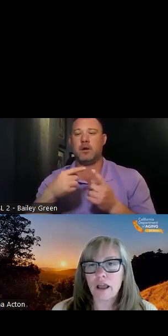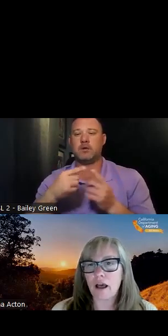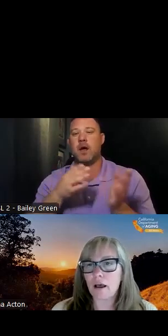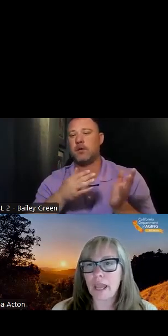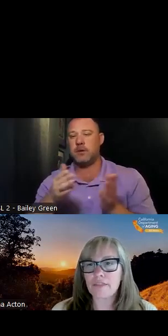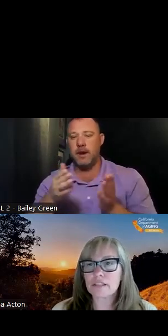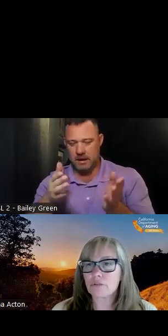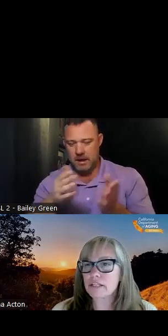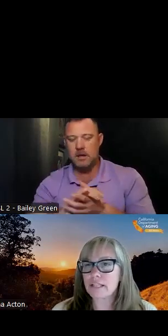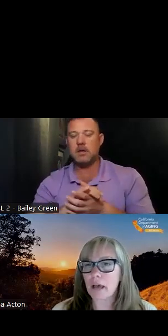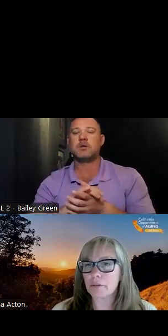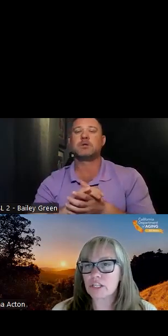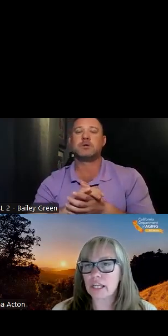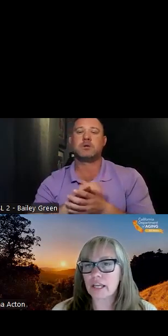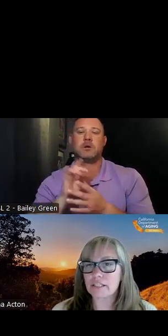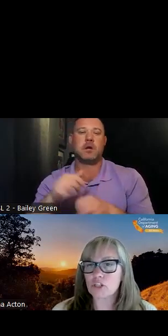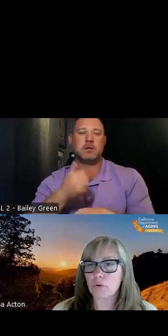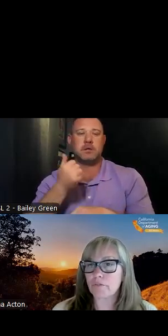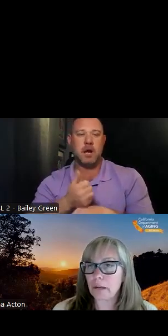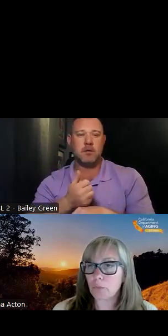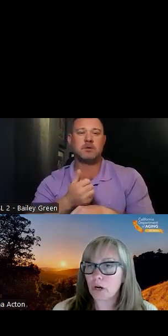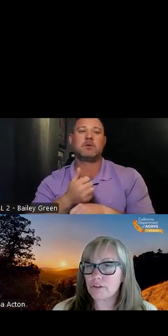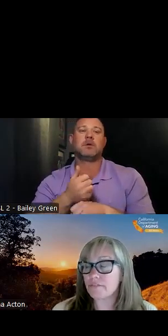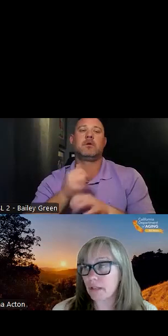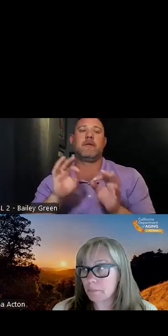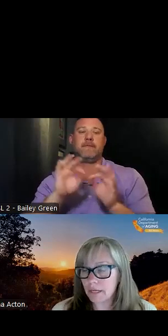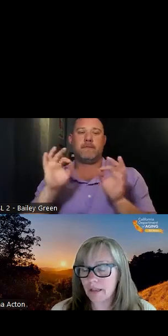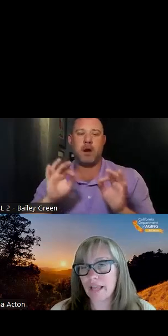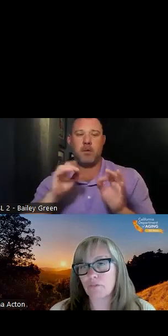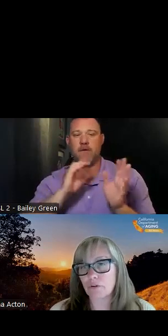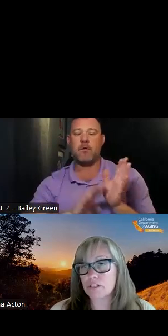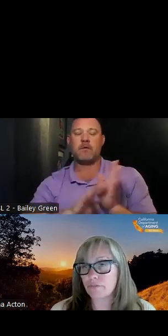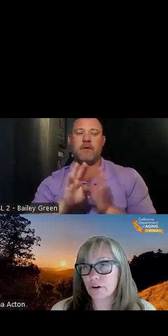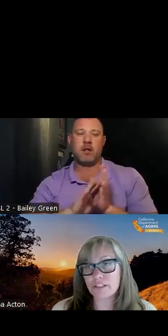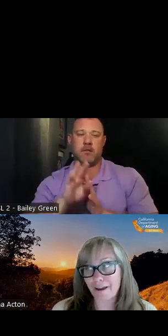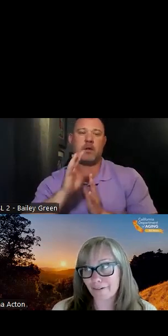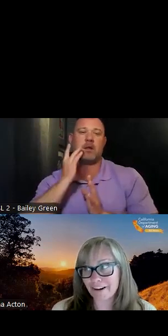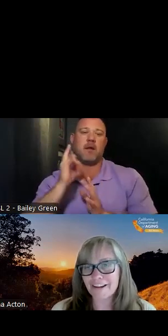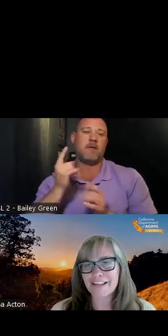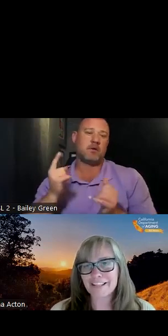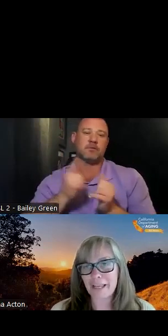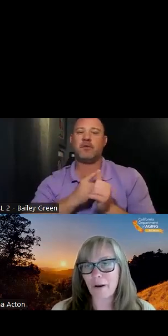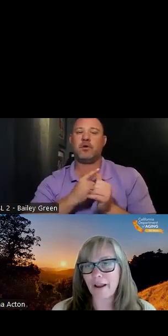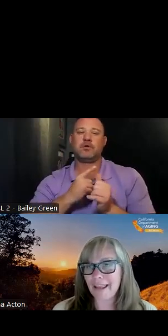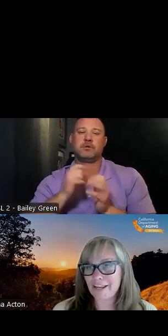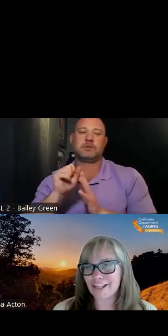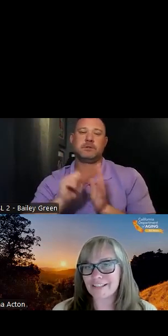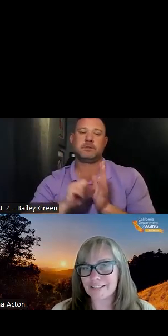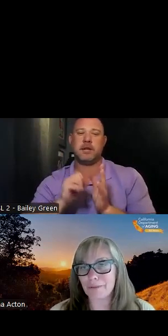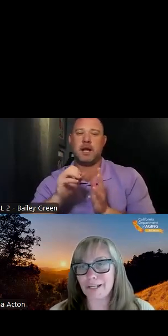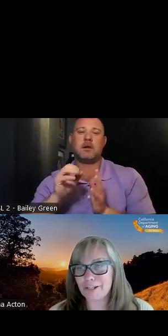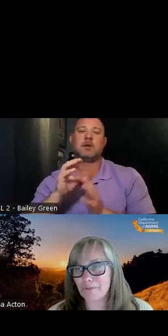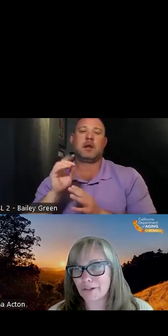navigation, and this is around establishing a statutory framework for development of California's first ever statewide aging